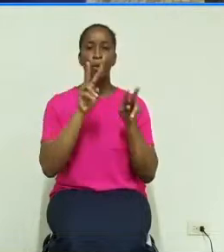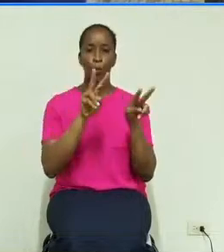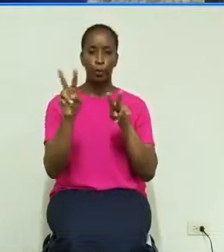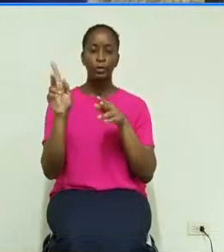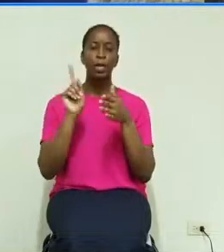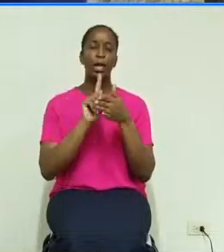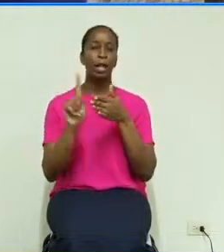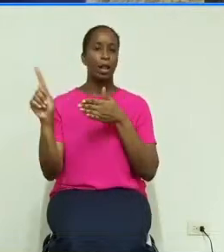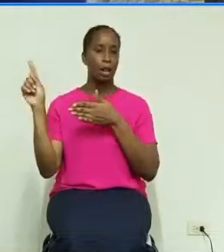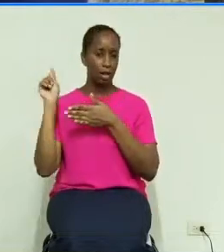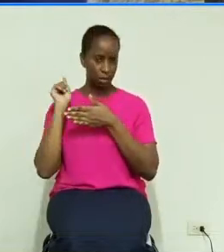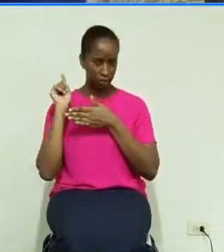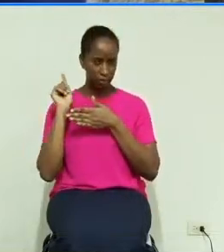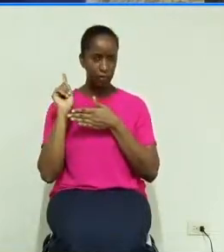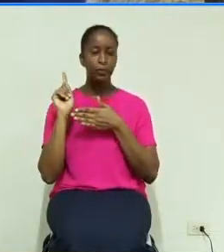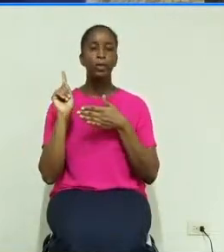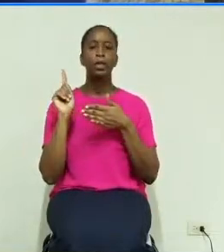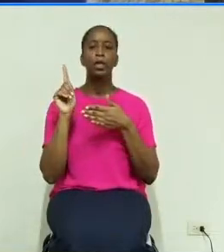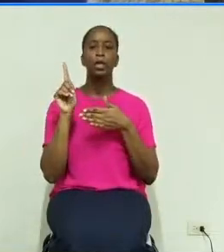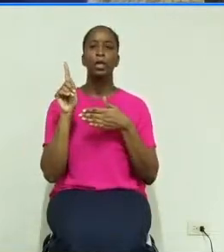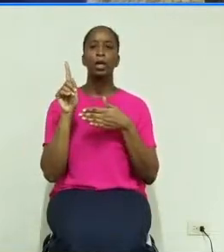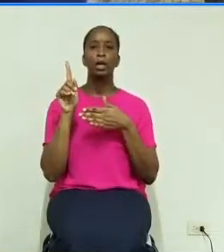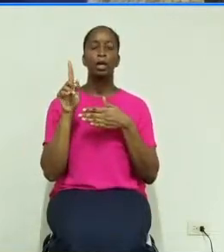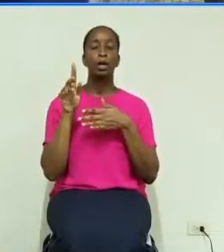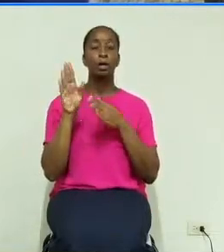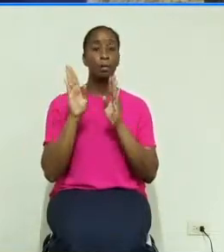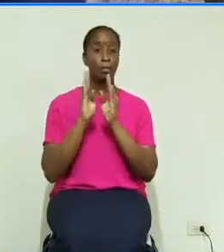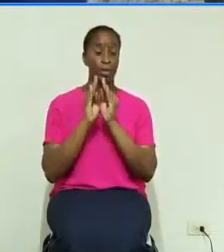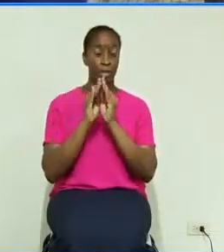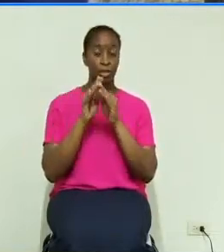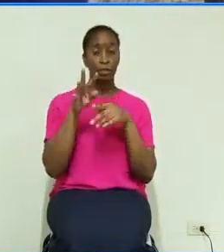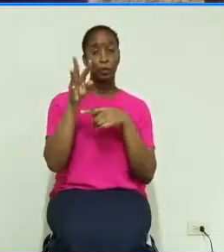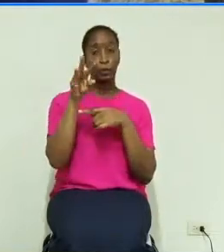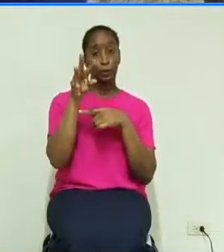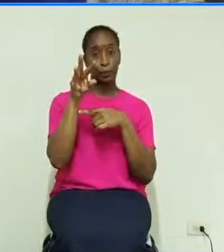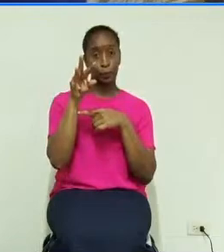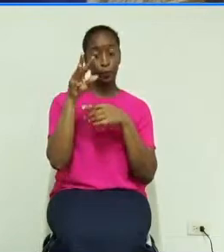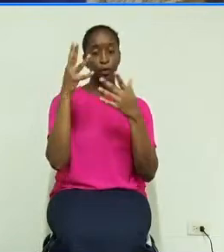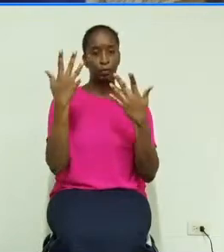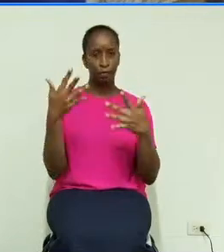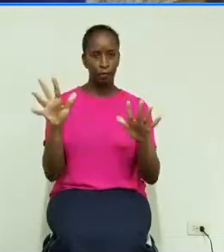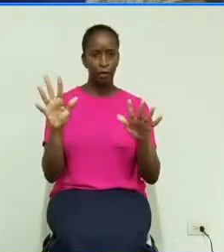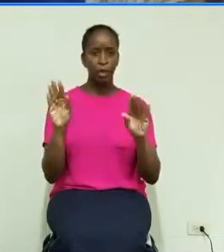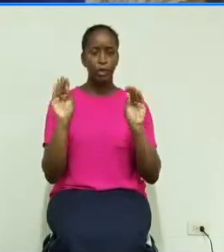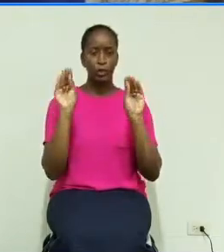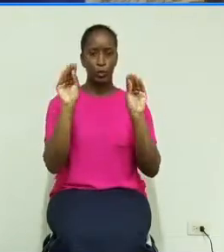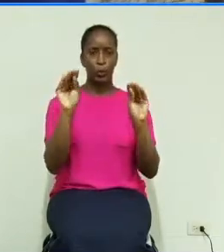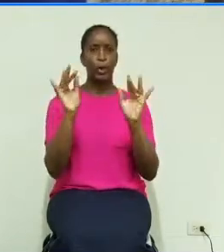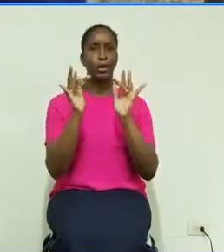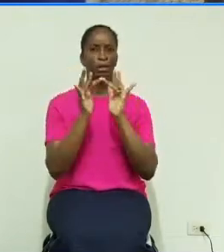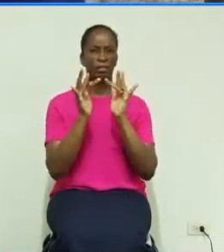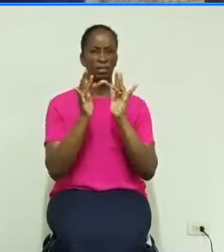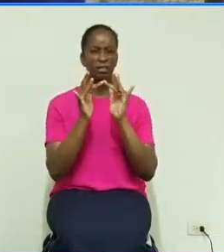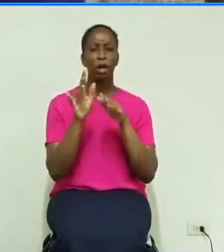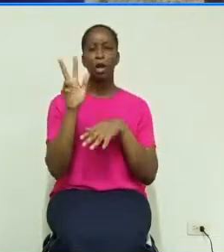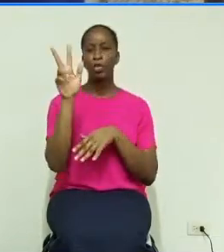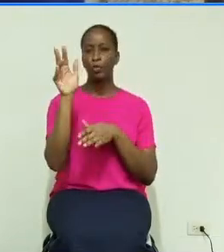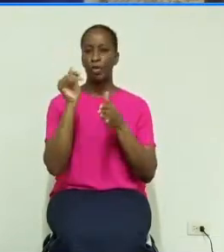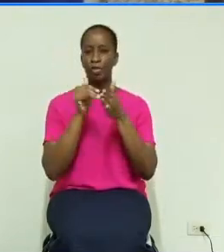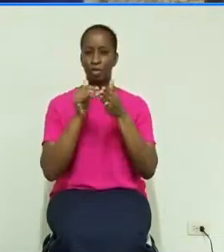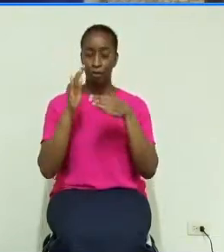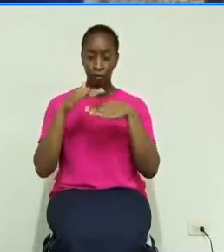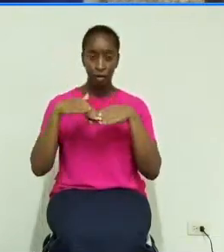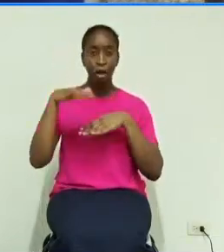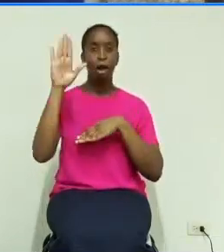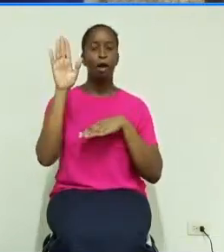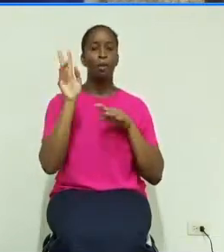3,142 people viewed the town hall meeting after the event. So there is some interest. People are making